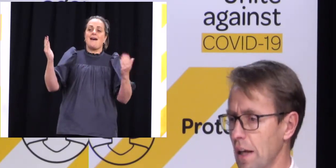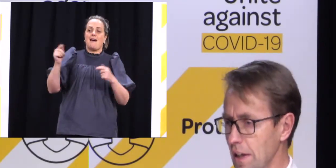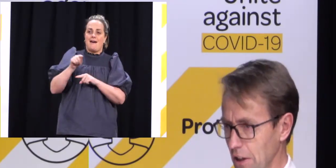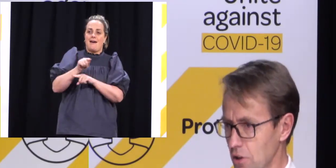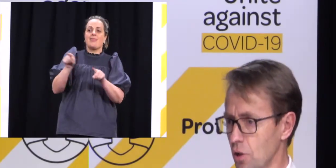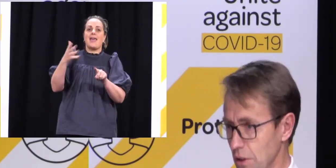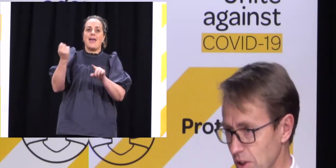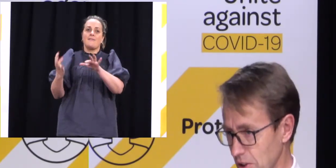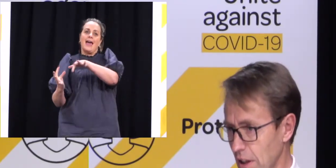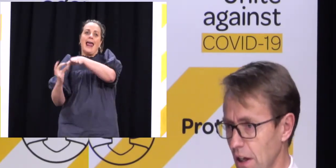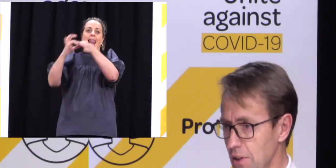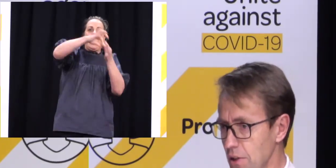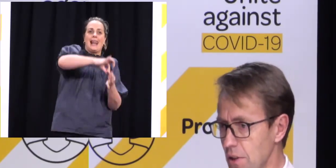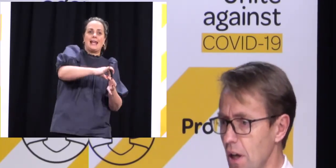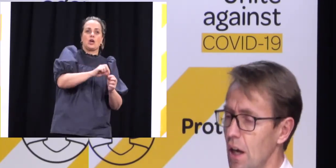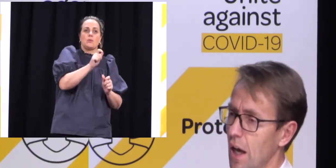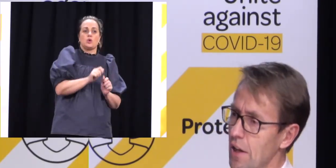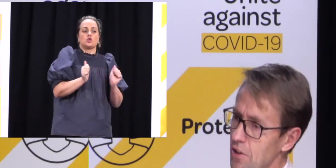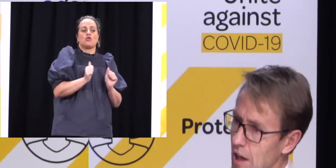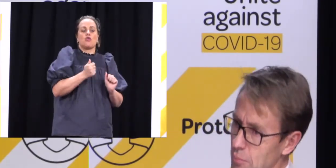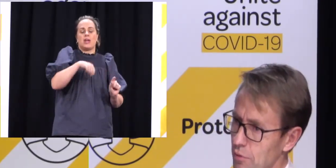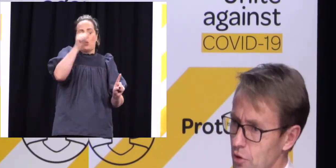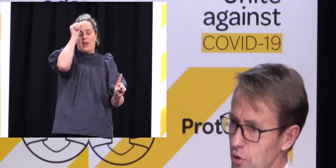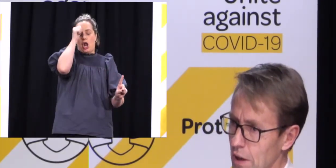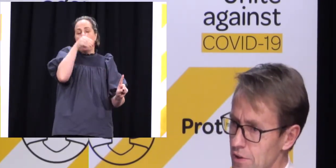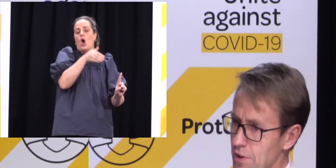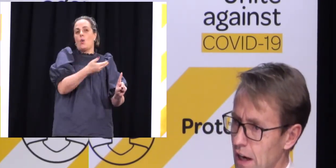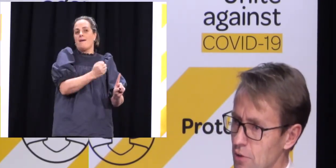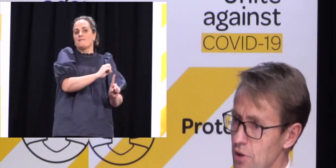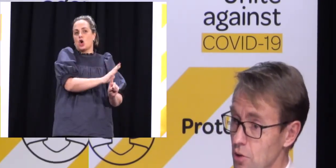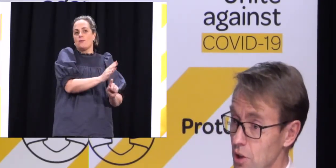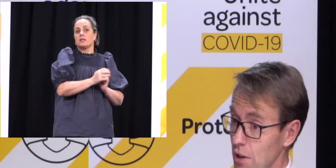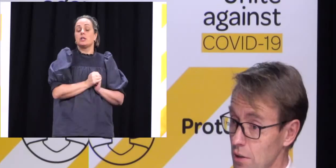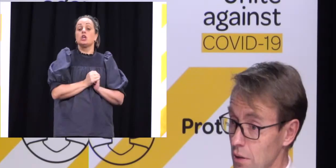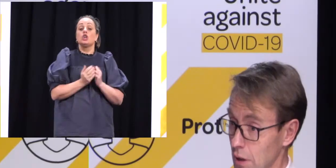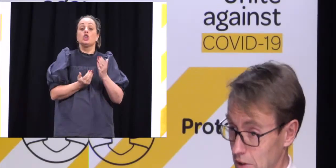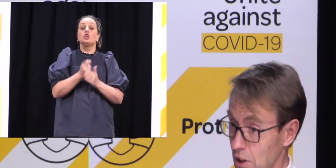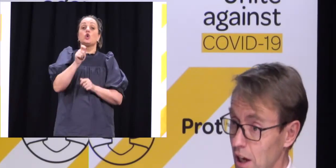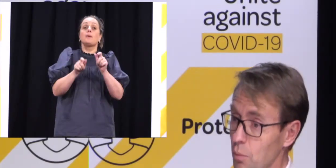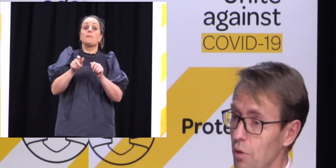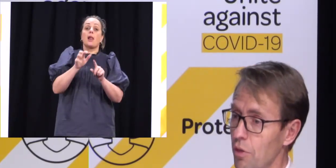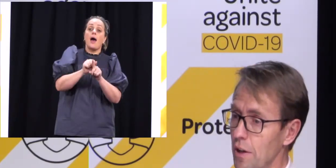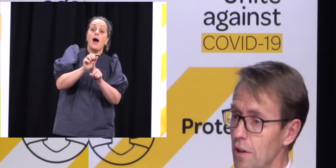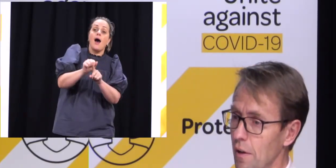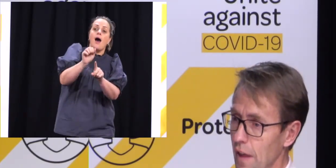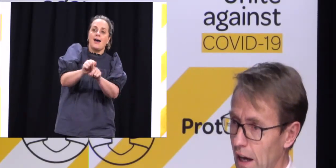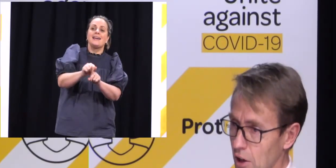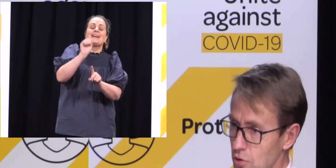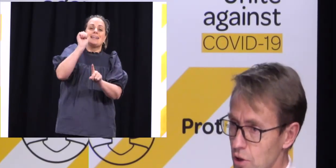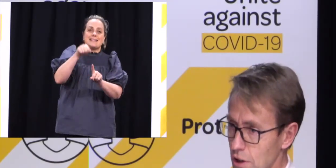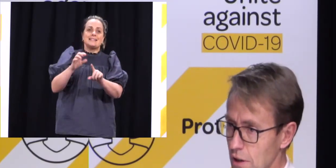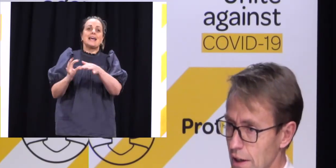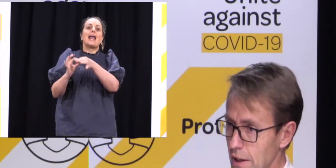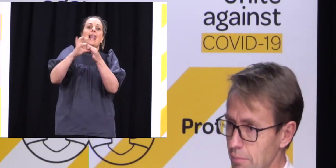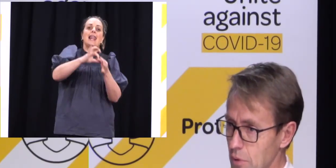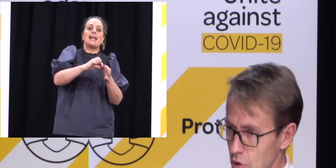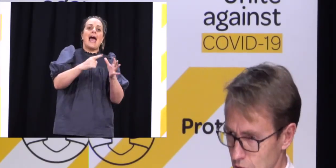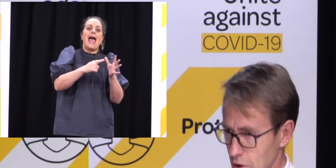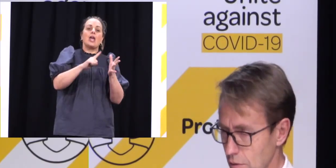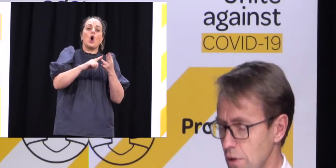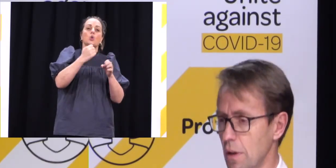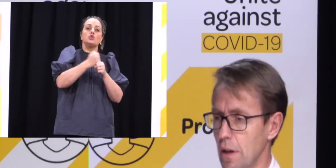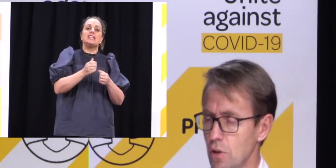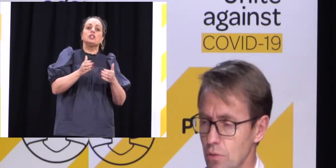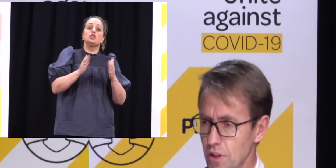a link to existing cases, and a number of the new ones are associated today with the AOG